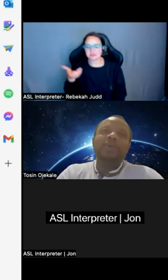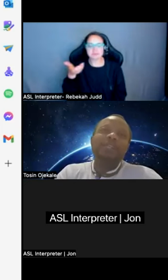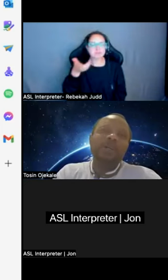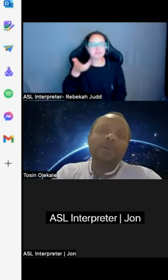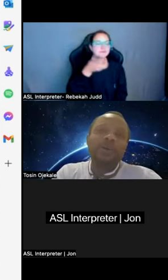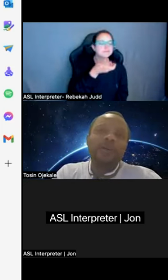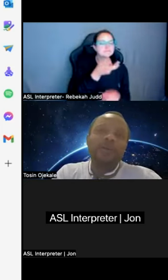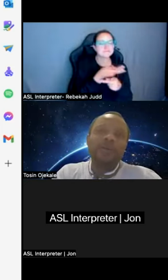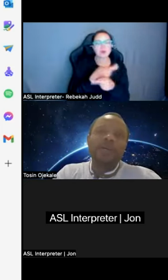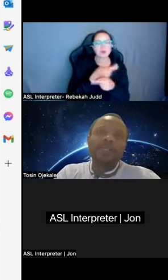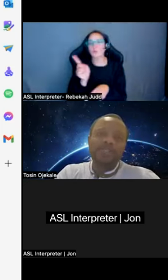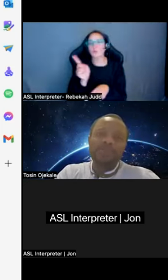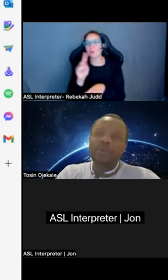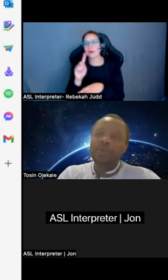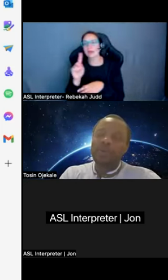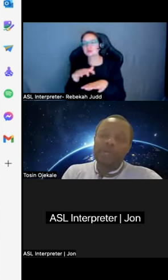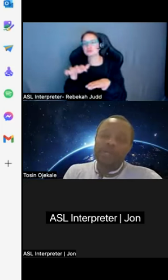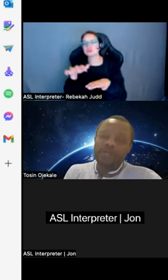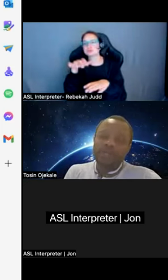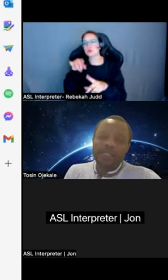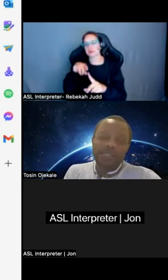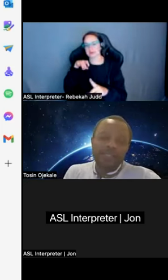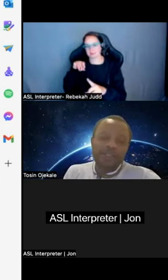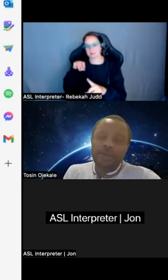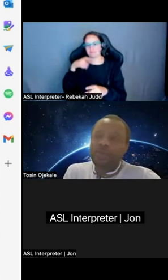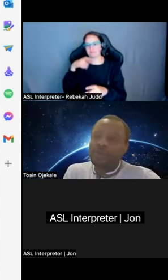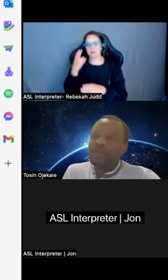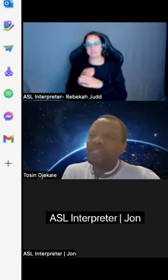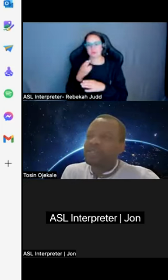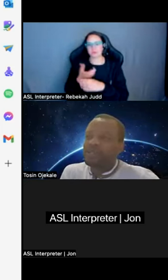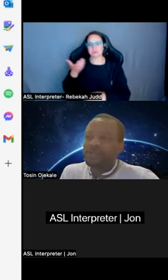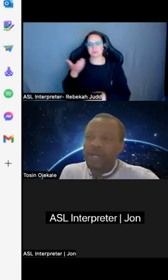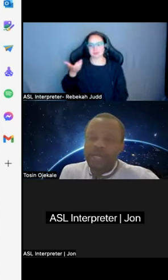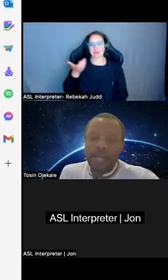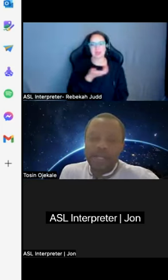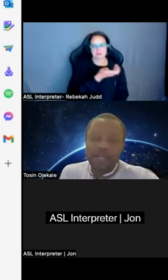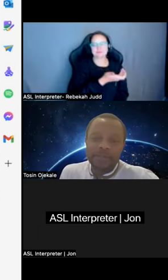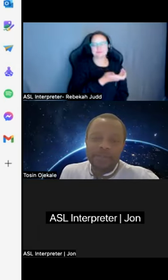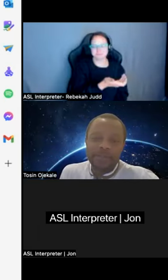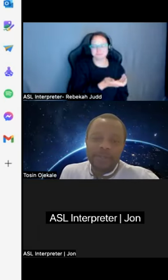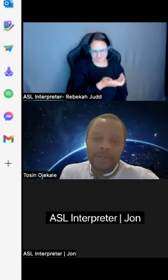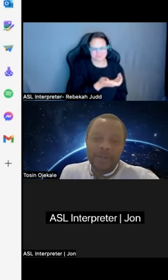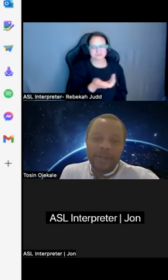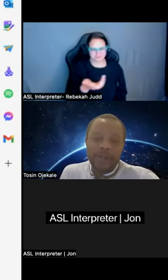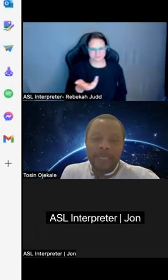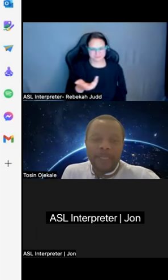the location of the smoke, okay? So that's the job. So it's usually handheld.